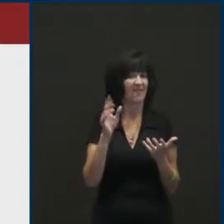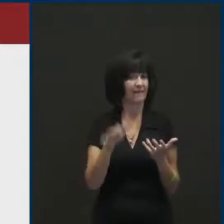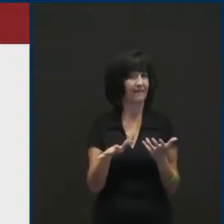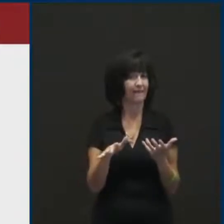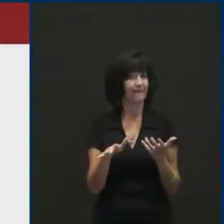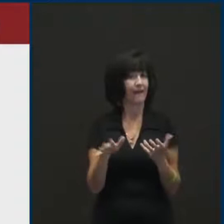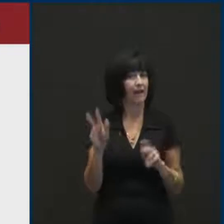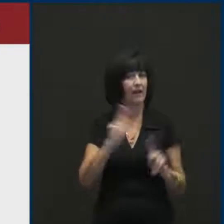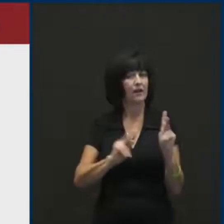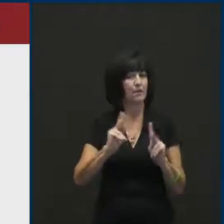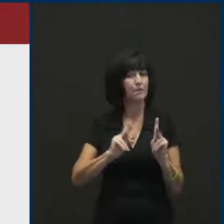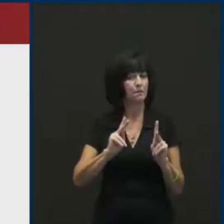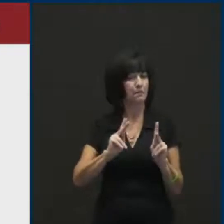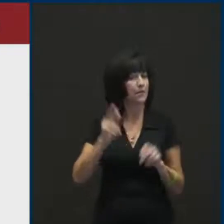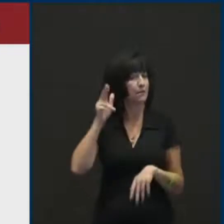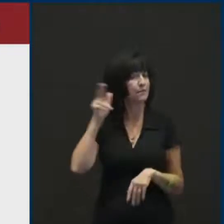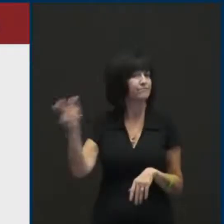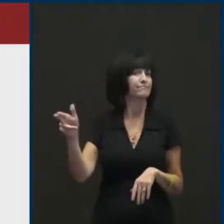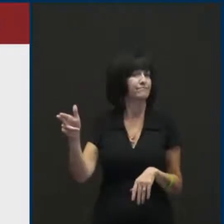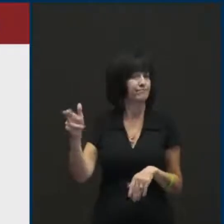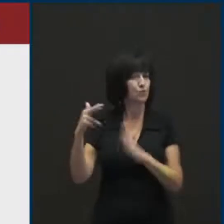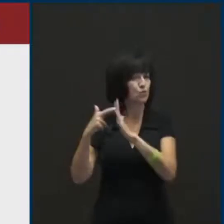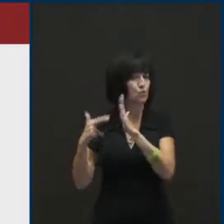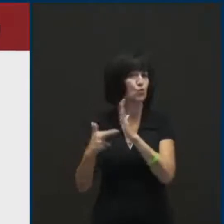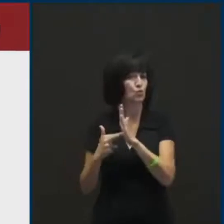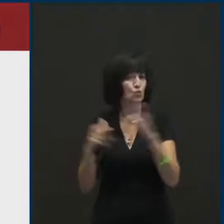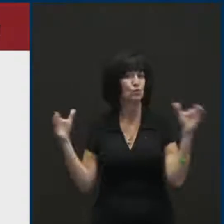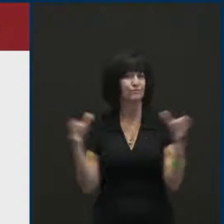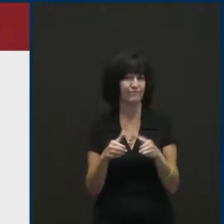non-compliant activities that are indoors.